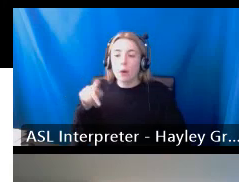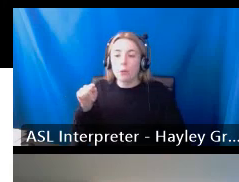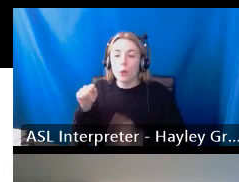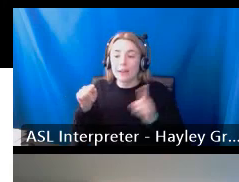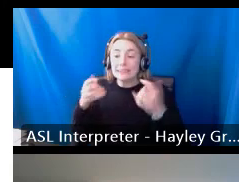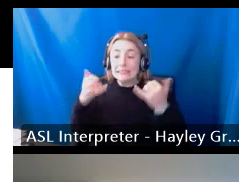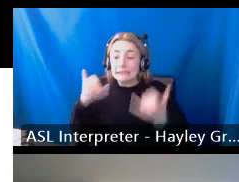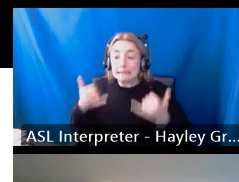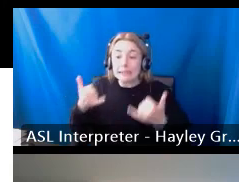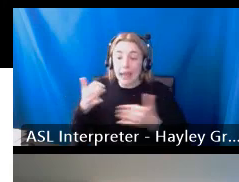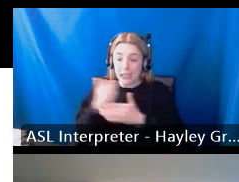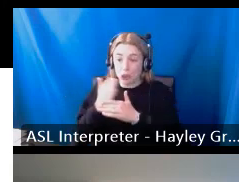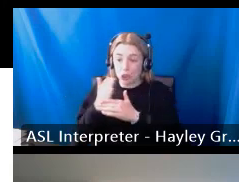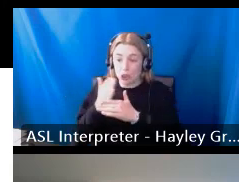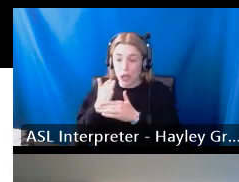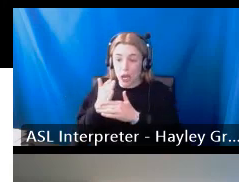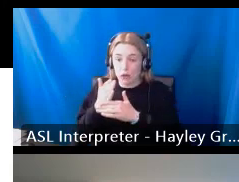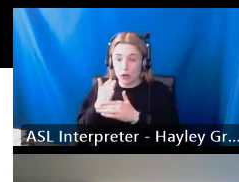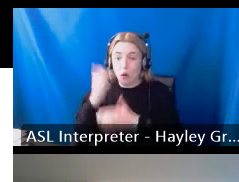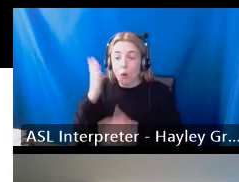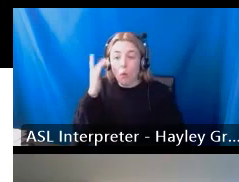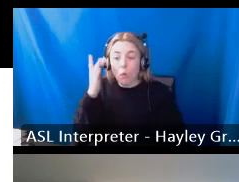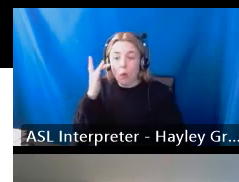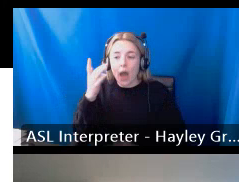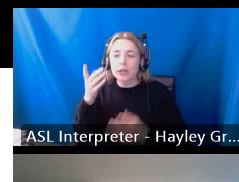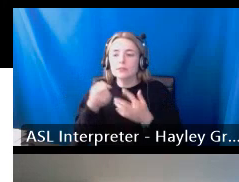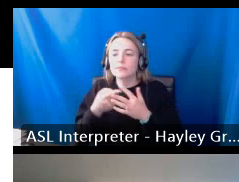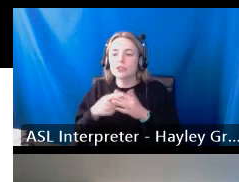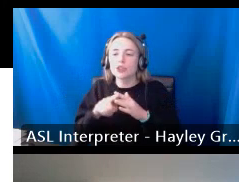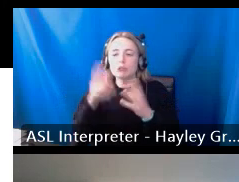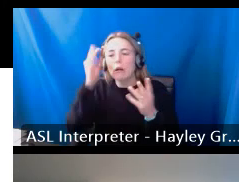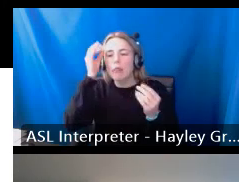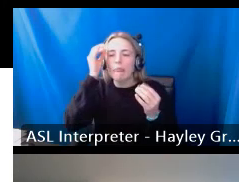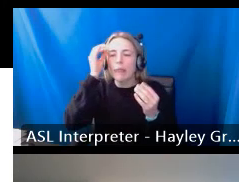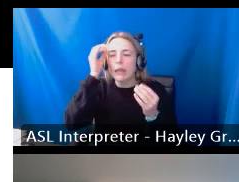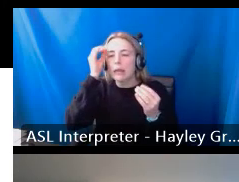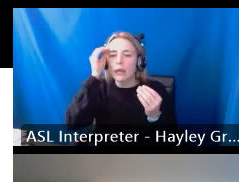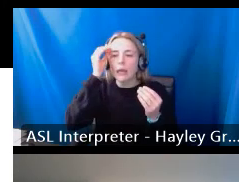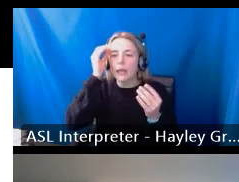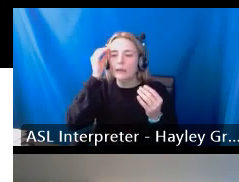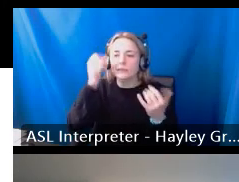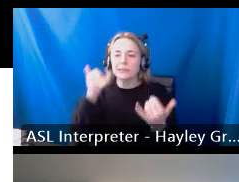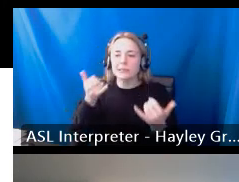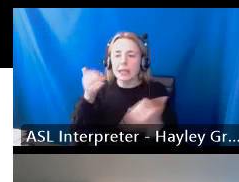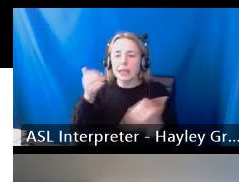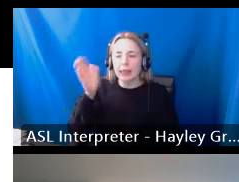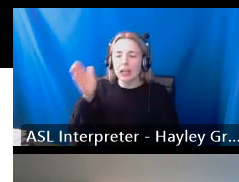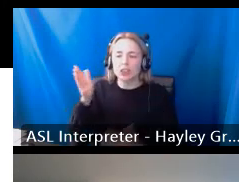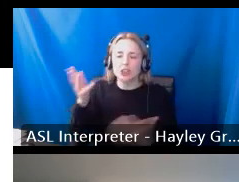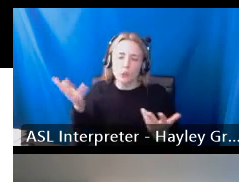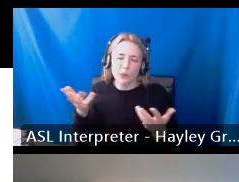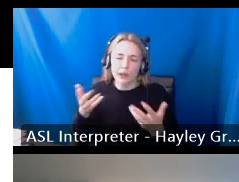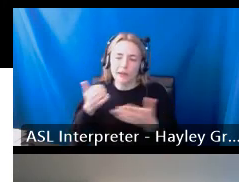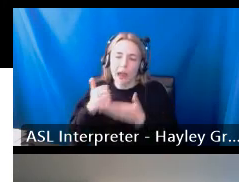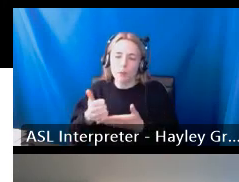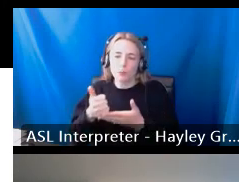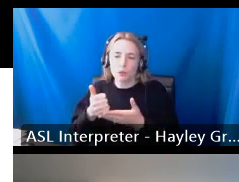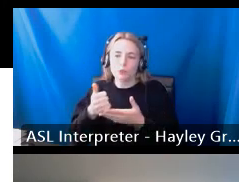today. So you could get a jump start kind of on what my lecture is going to be about today.